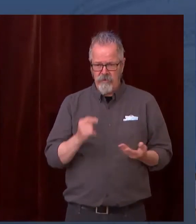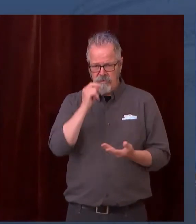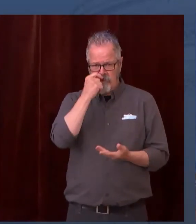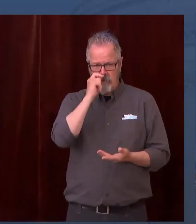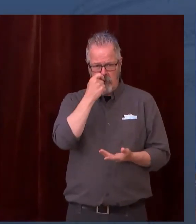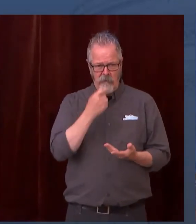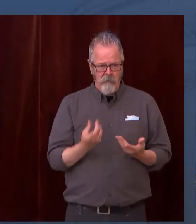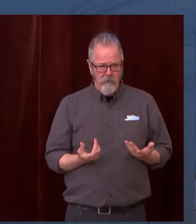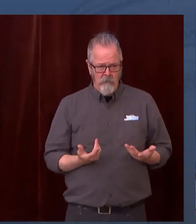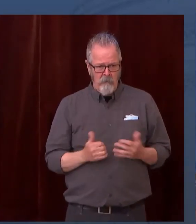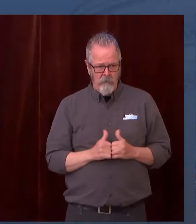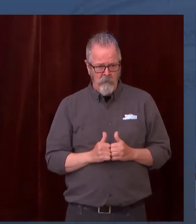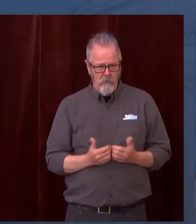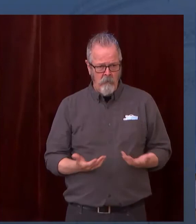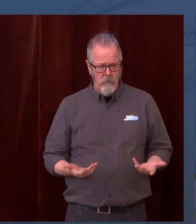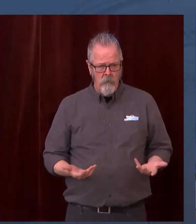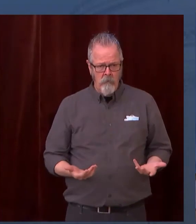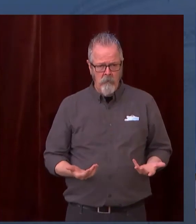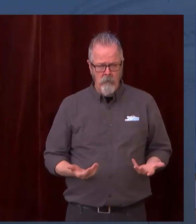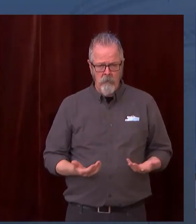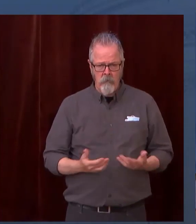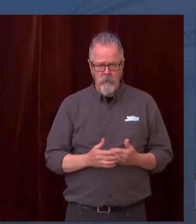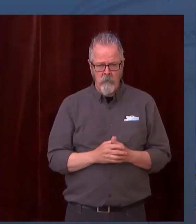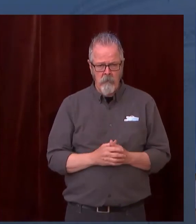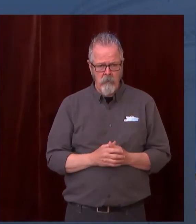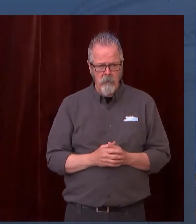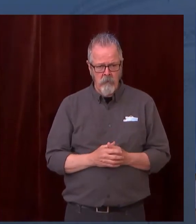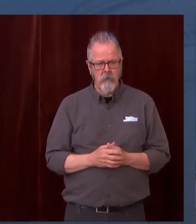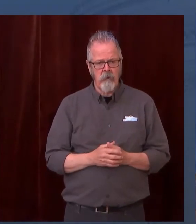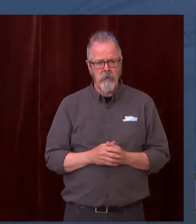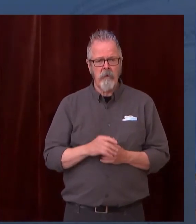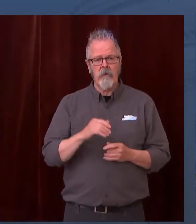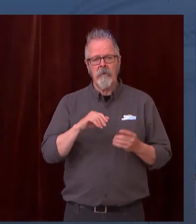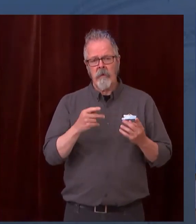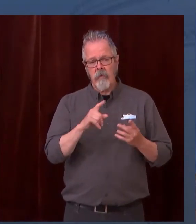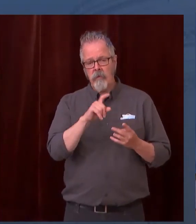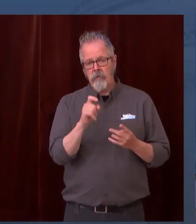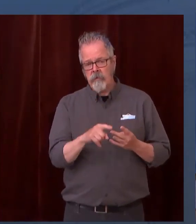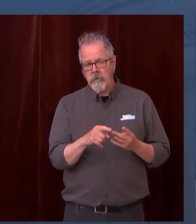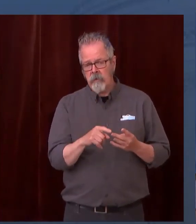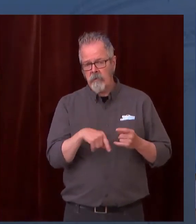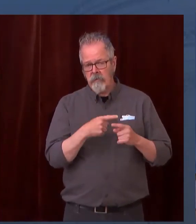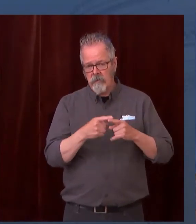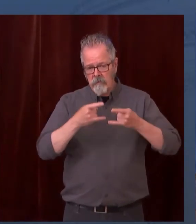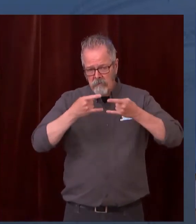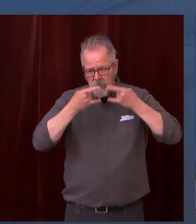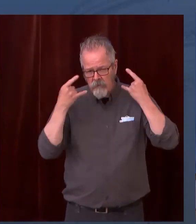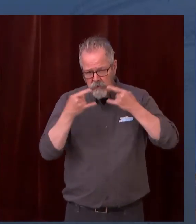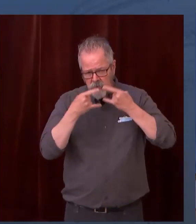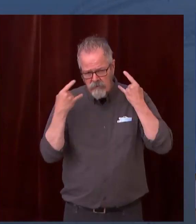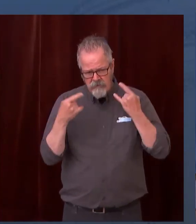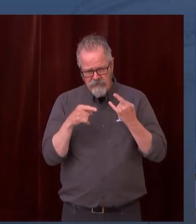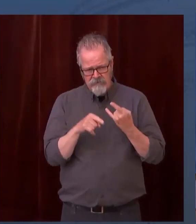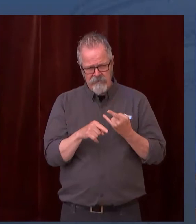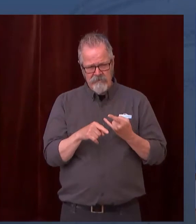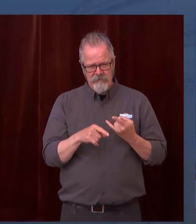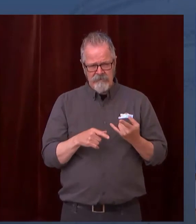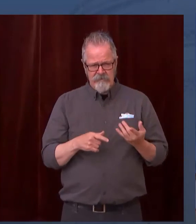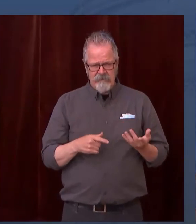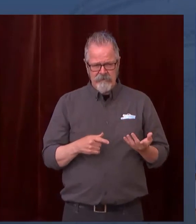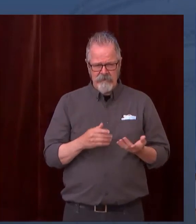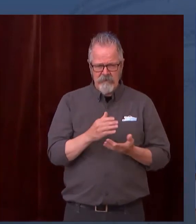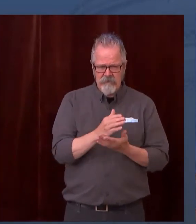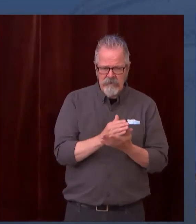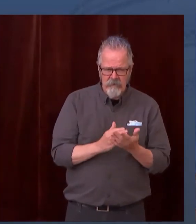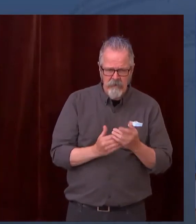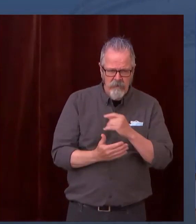as these new rules are going into effect? So in testing, we continue to work to have a more effective